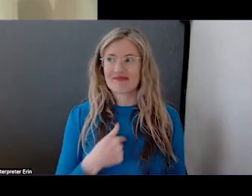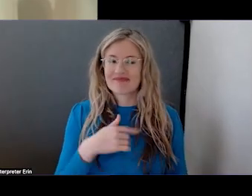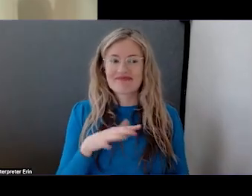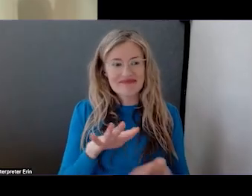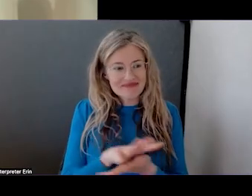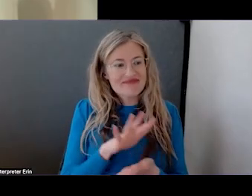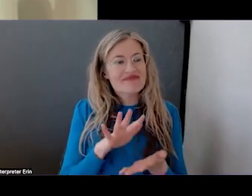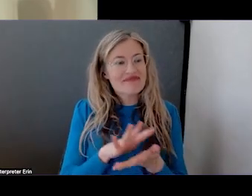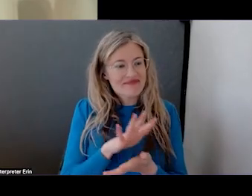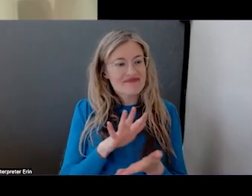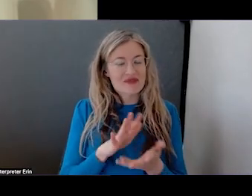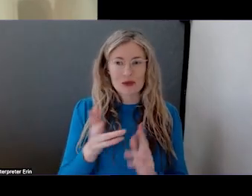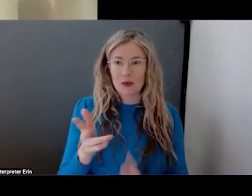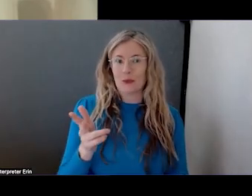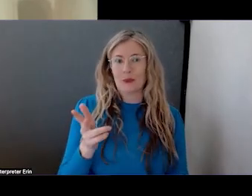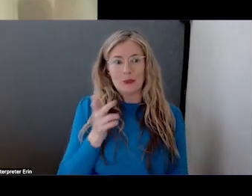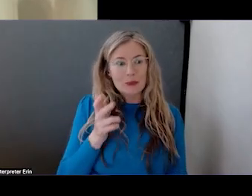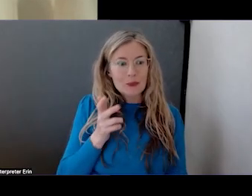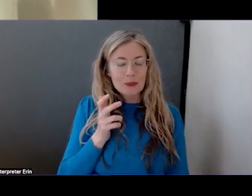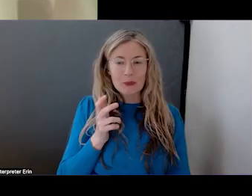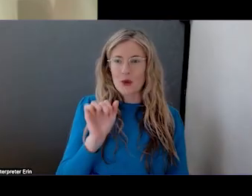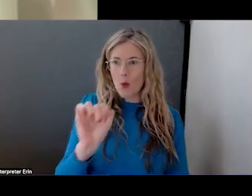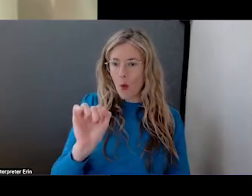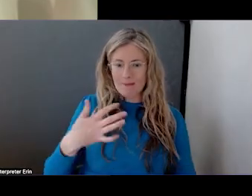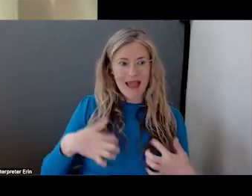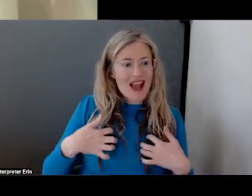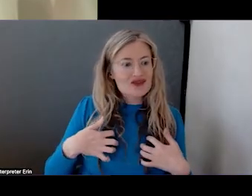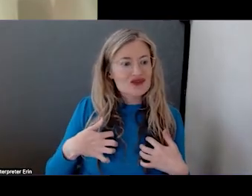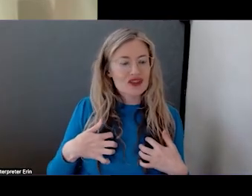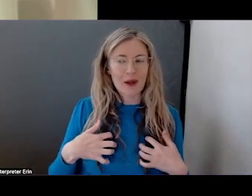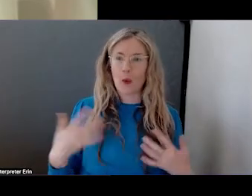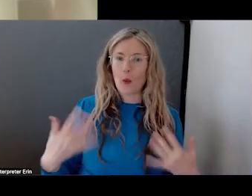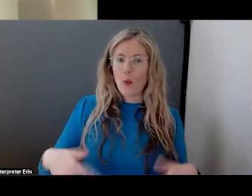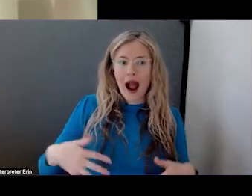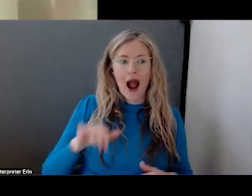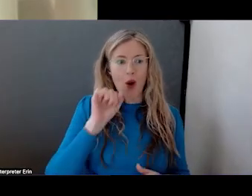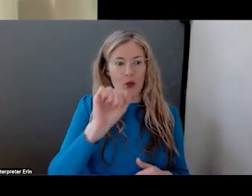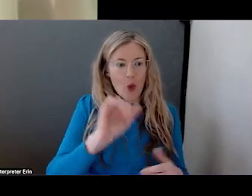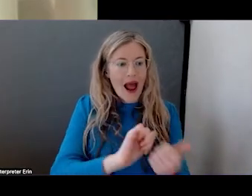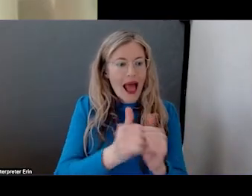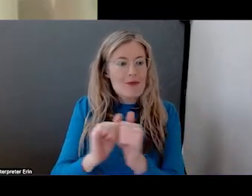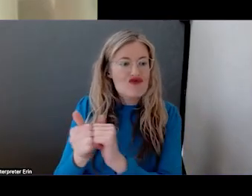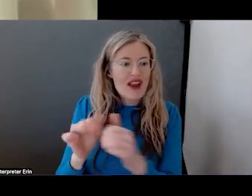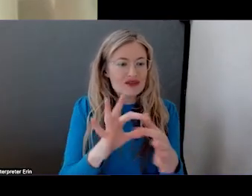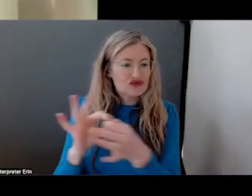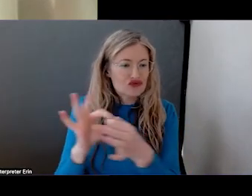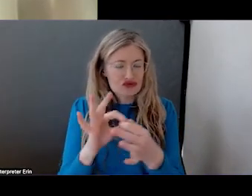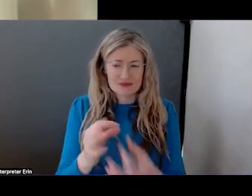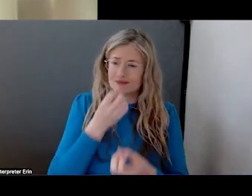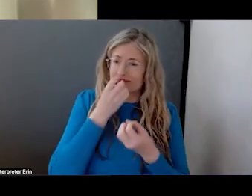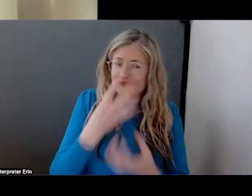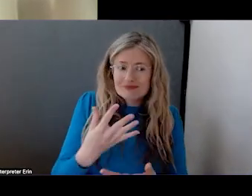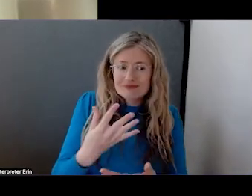how passionate this collaboration has been and this alliance, I would say, that you have created. So we look forward